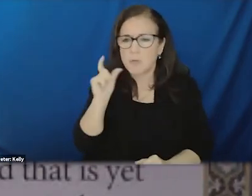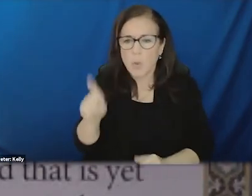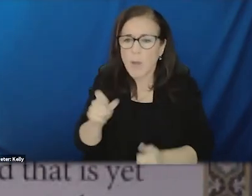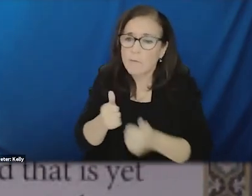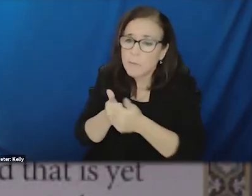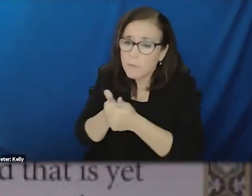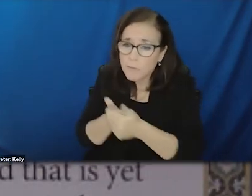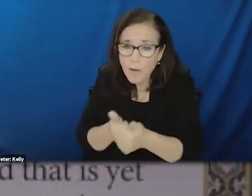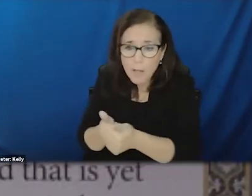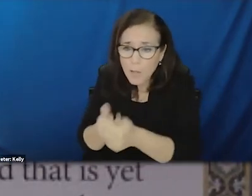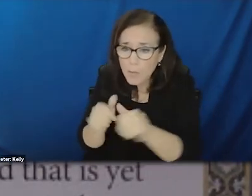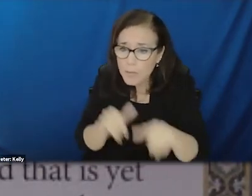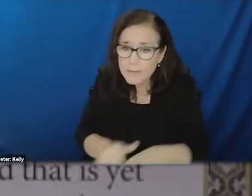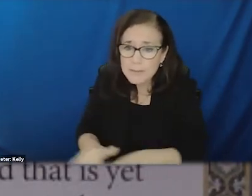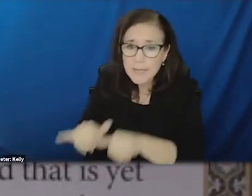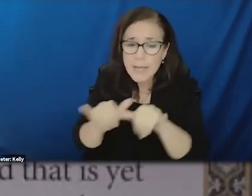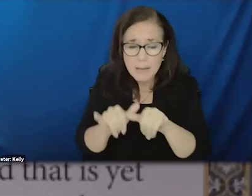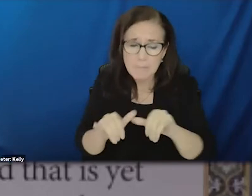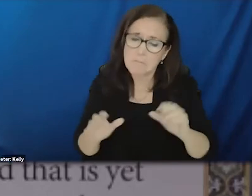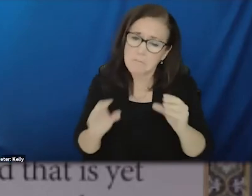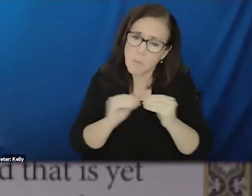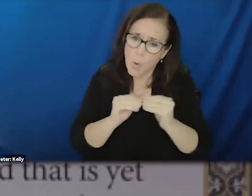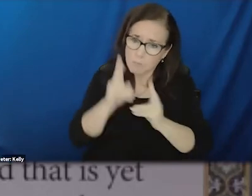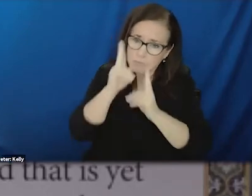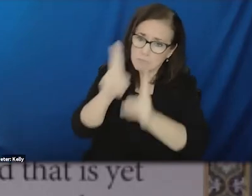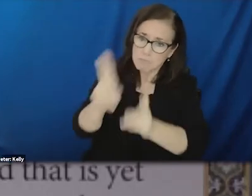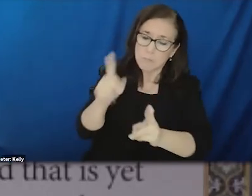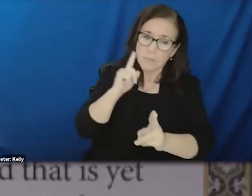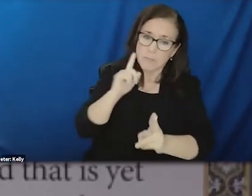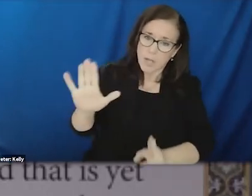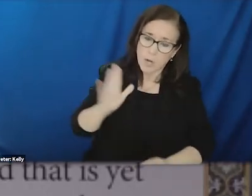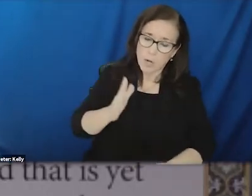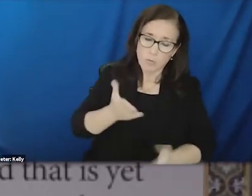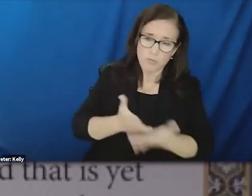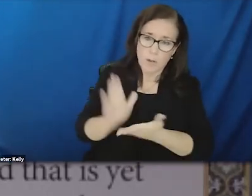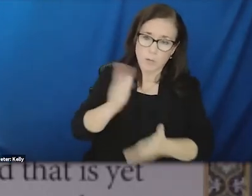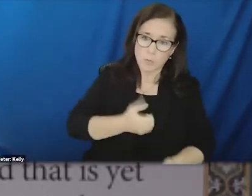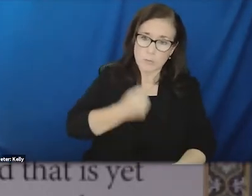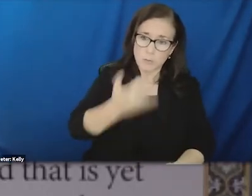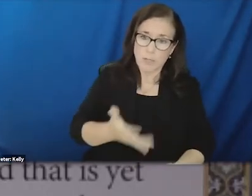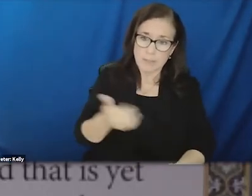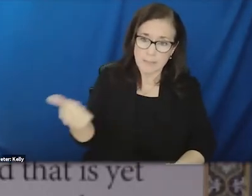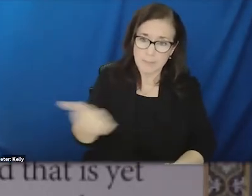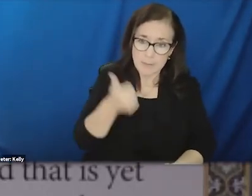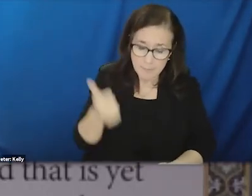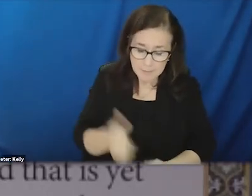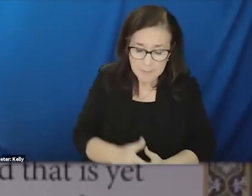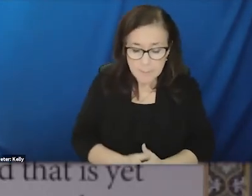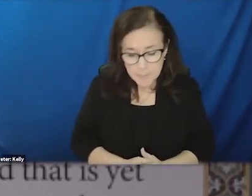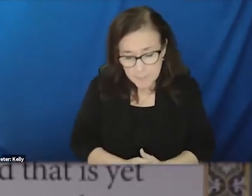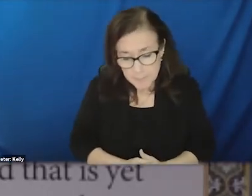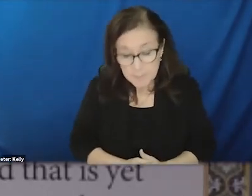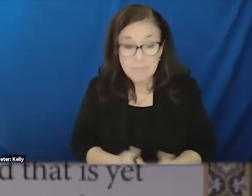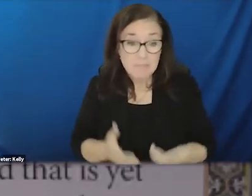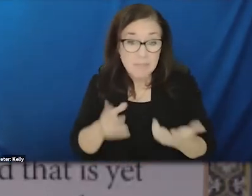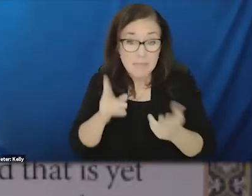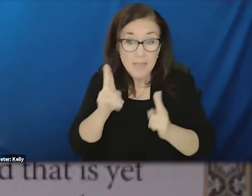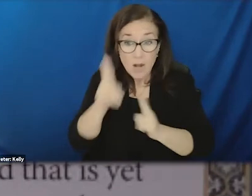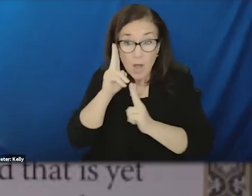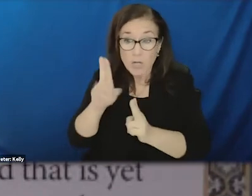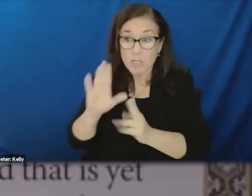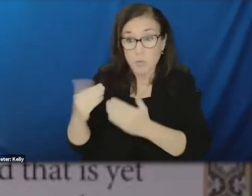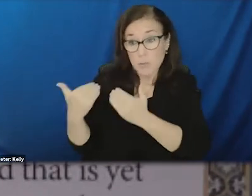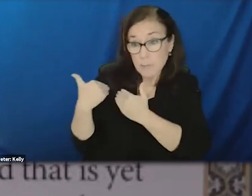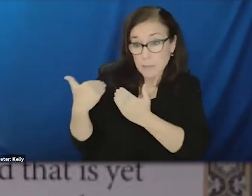but rather that freedom of expression. And it details the rights and responsibilities that students have. It also calls